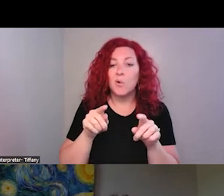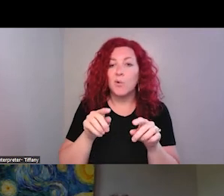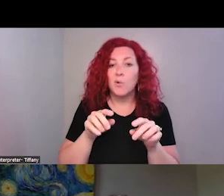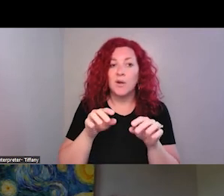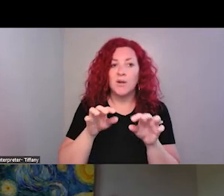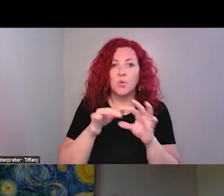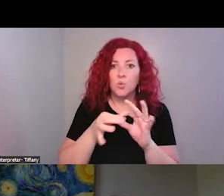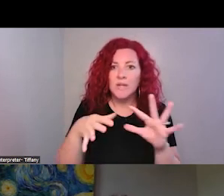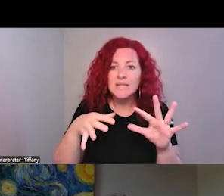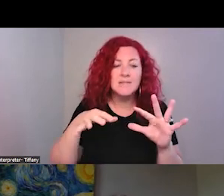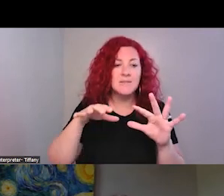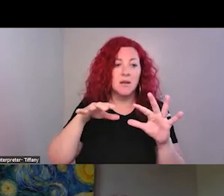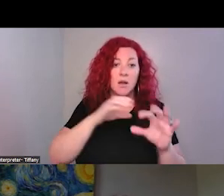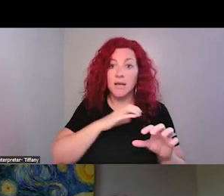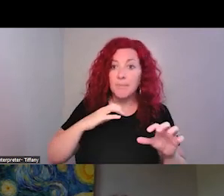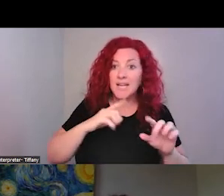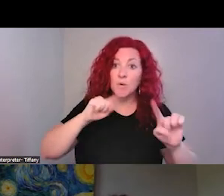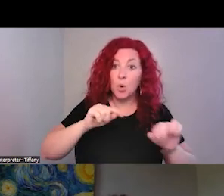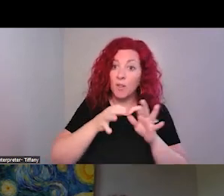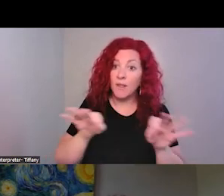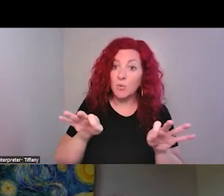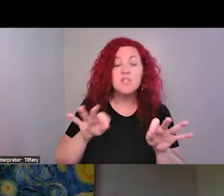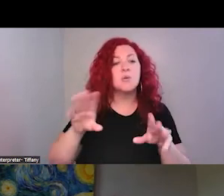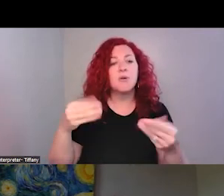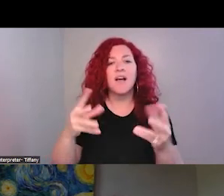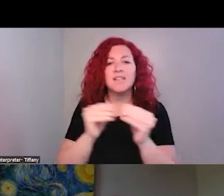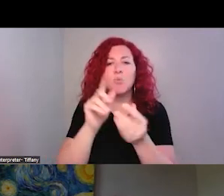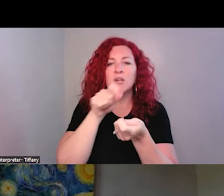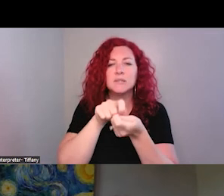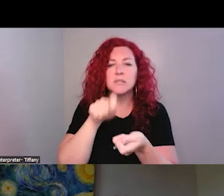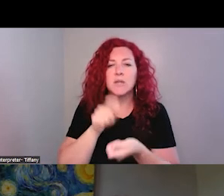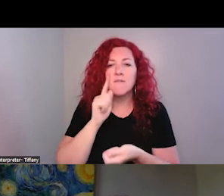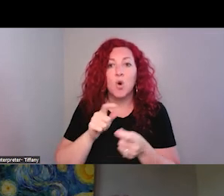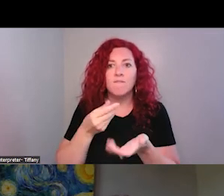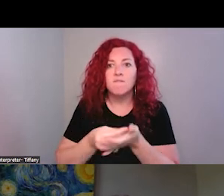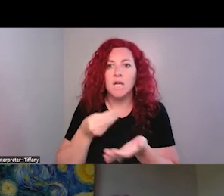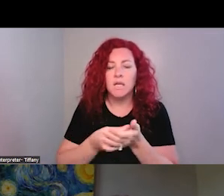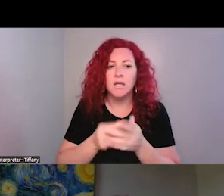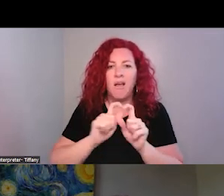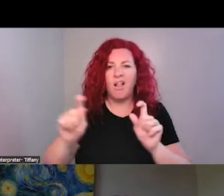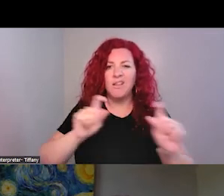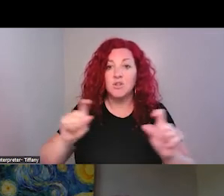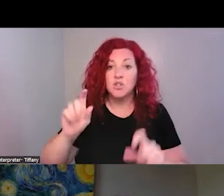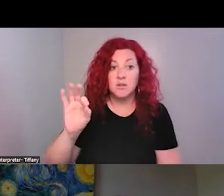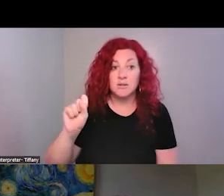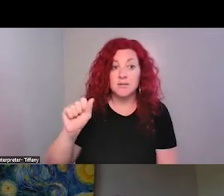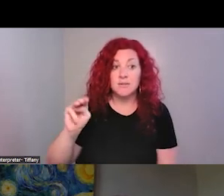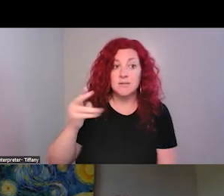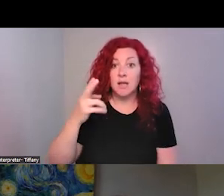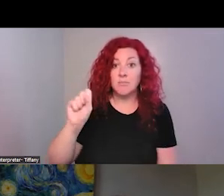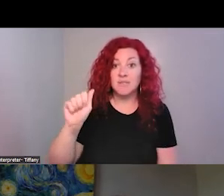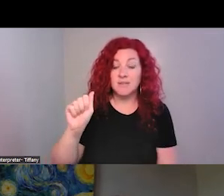more detail about their funding allocations. It looks like SAMHSA has been funded with an increase